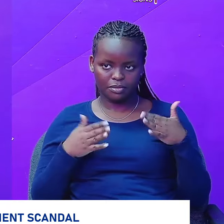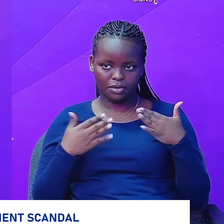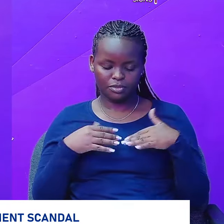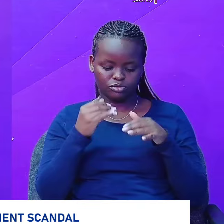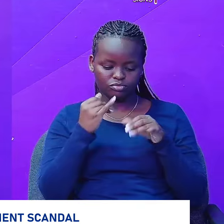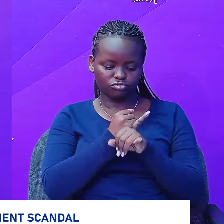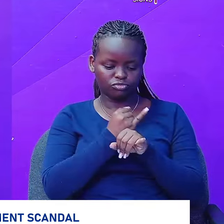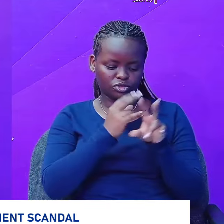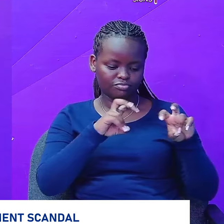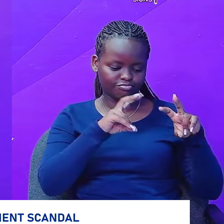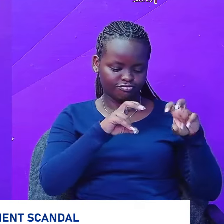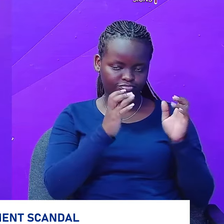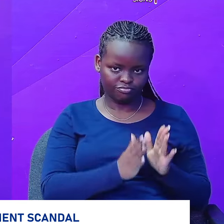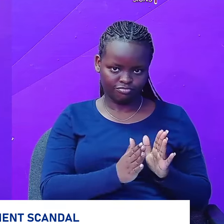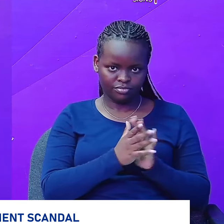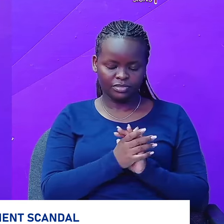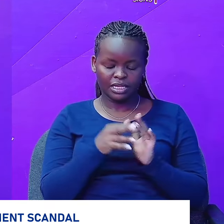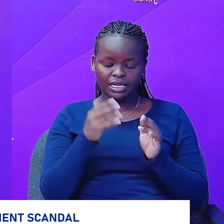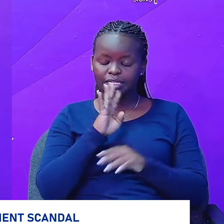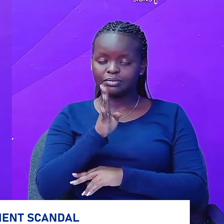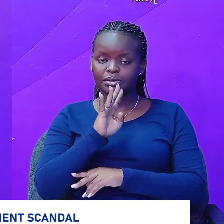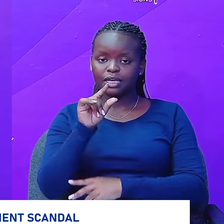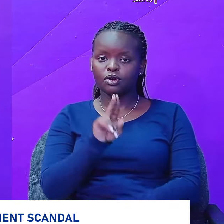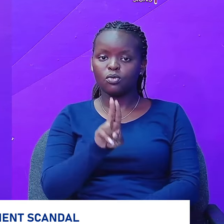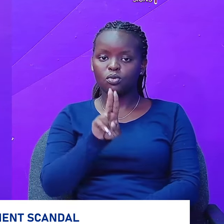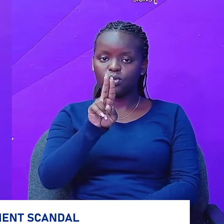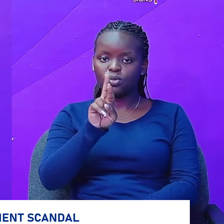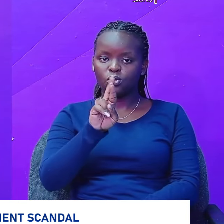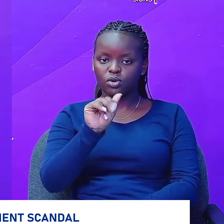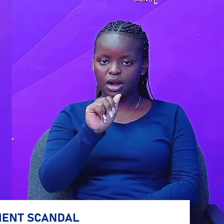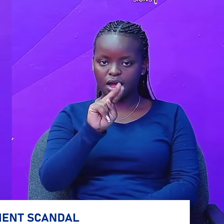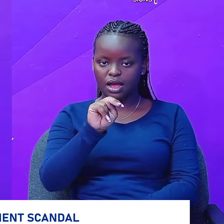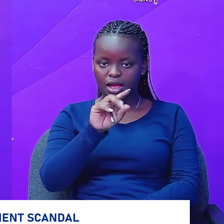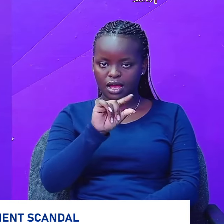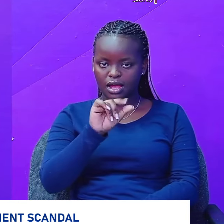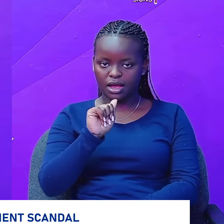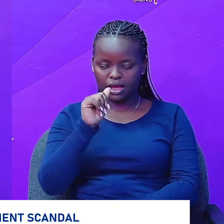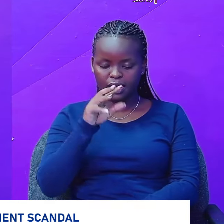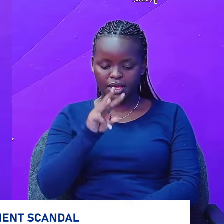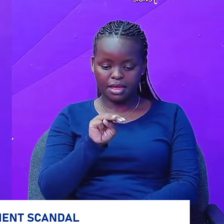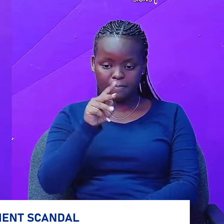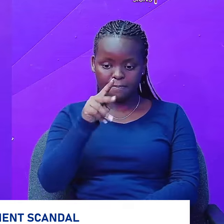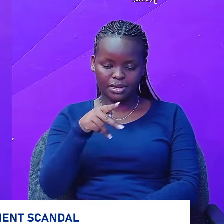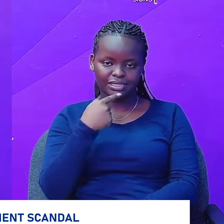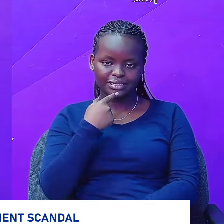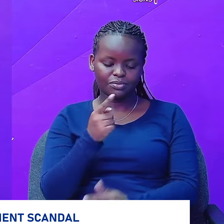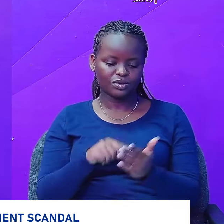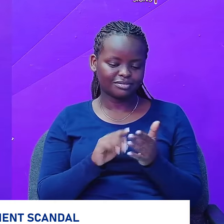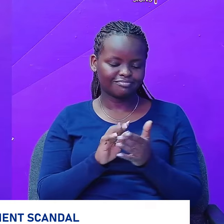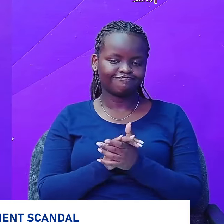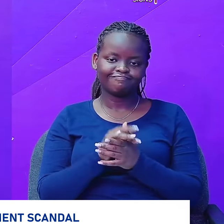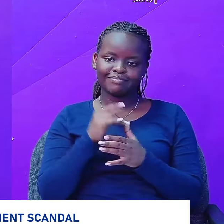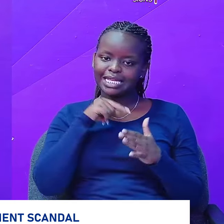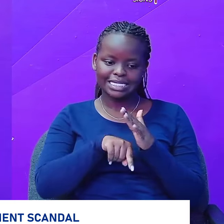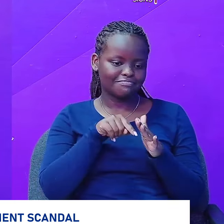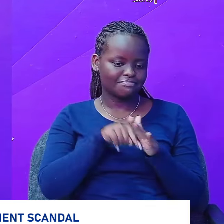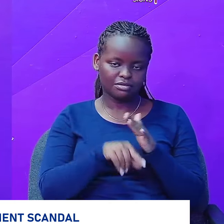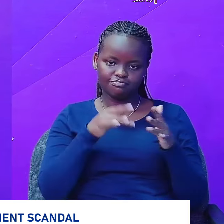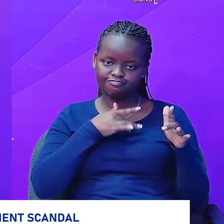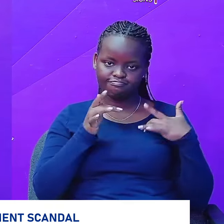Speaking at Uranga in Alego, Usonga, the MPs expressed deep concern the county government